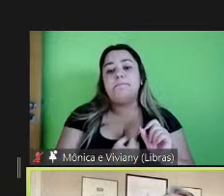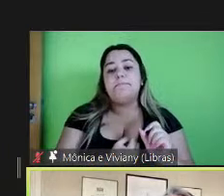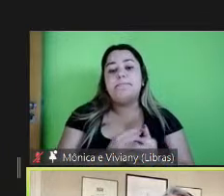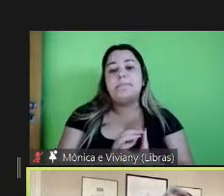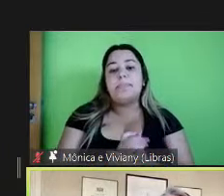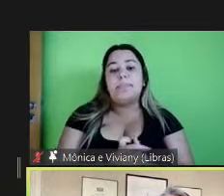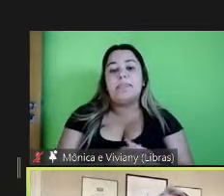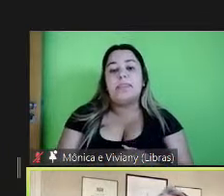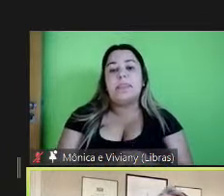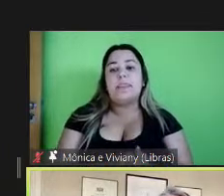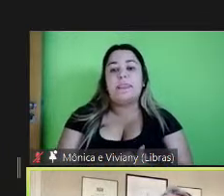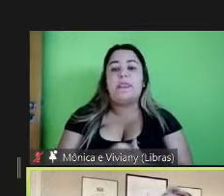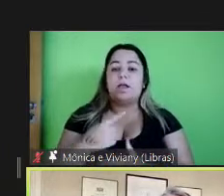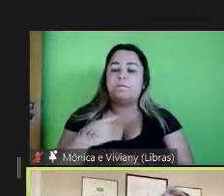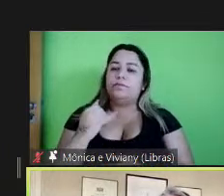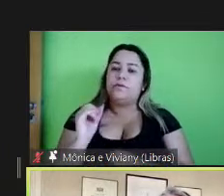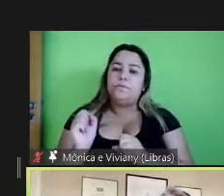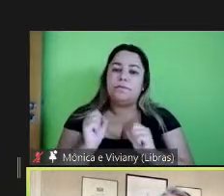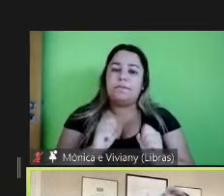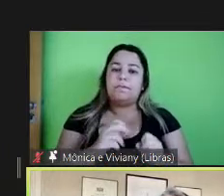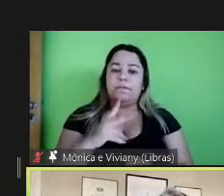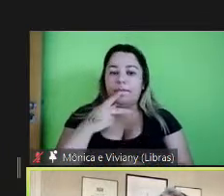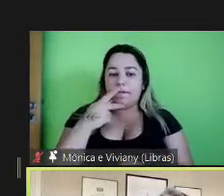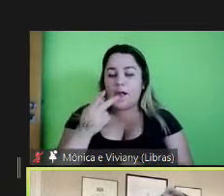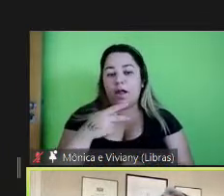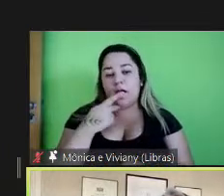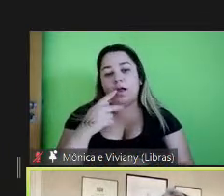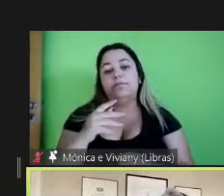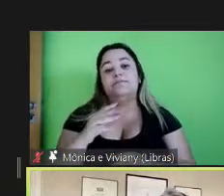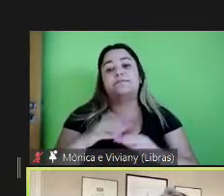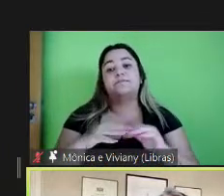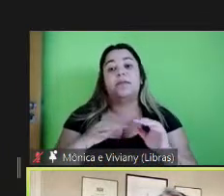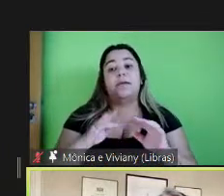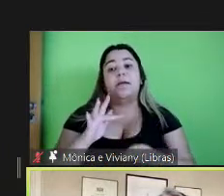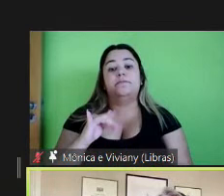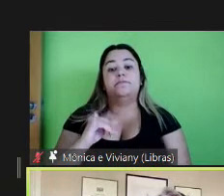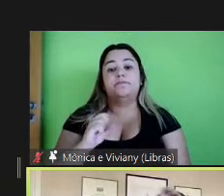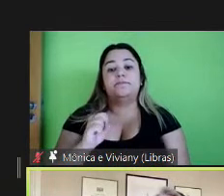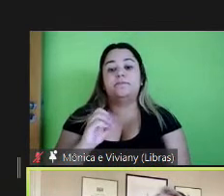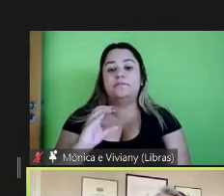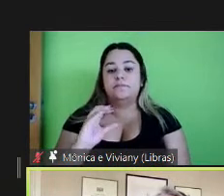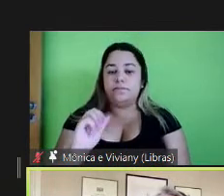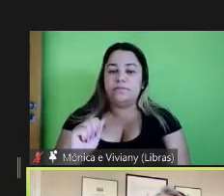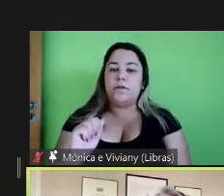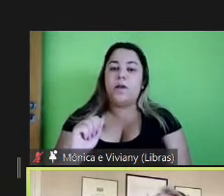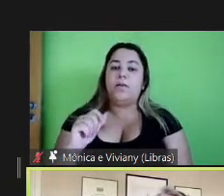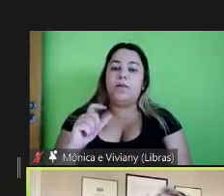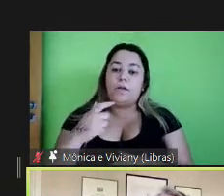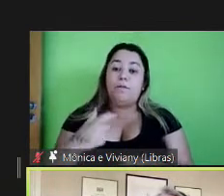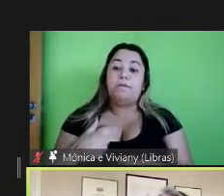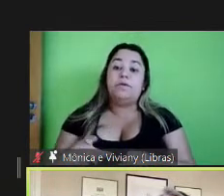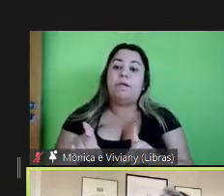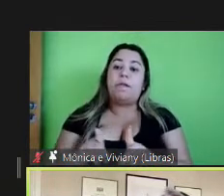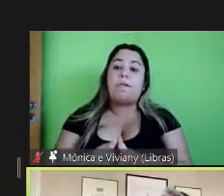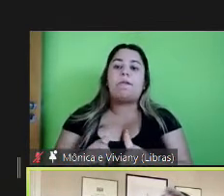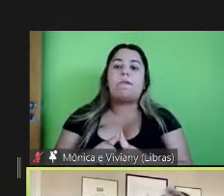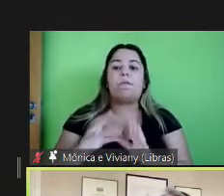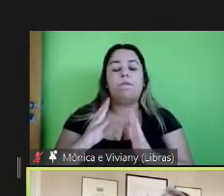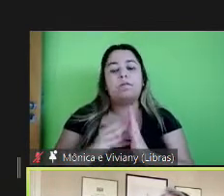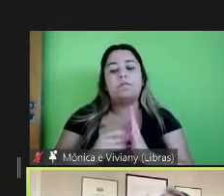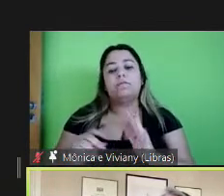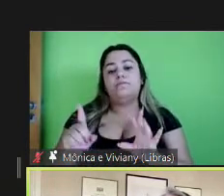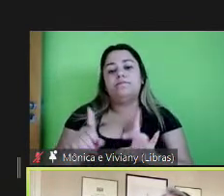physical activity. So what kind of parental modeling of physical activity did they have? What learned activity patterns in childhood did they